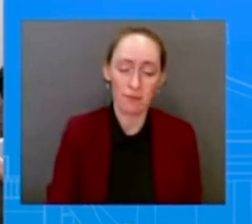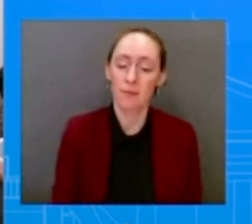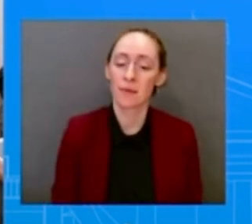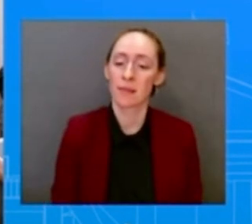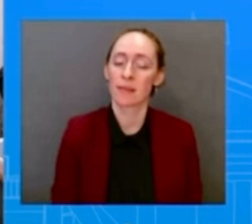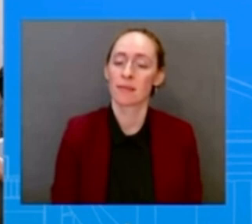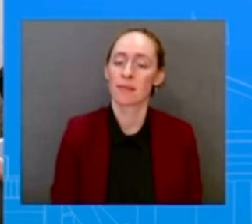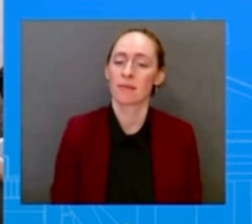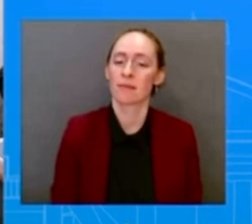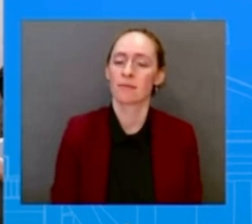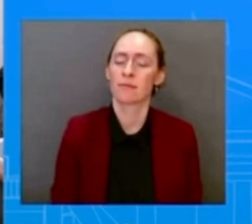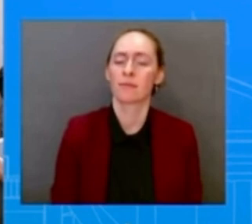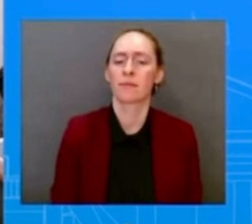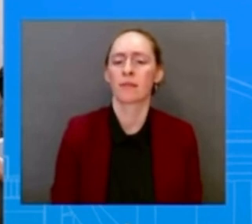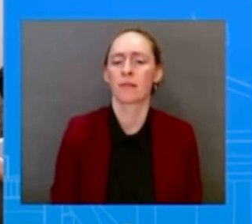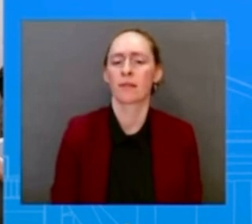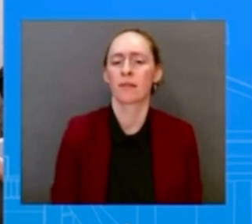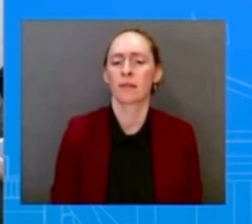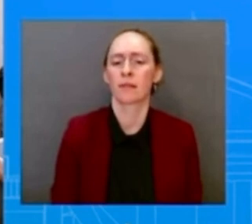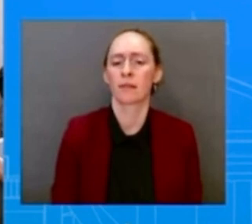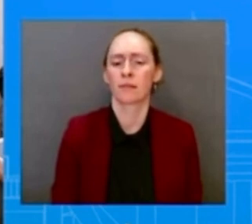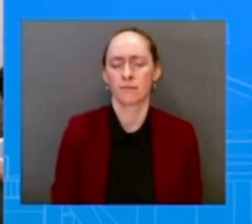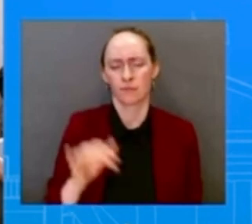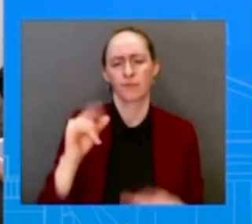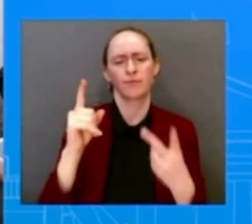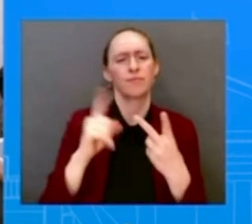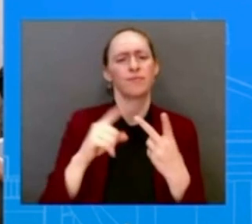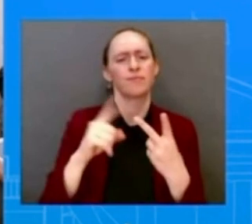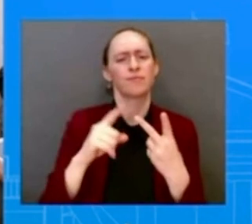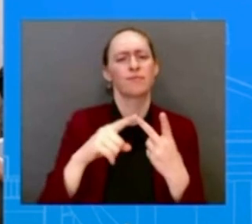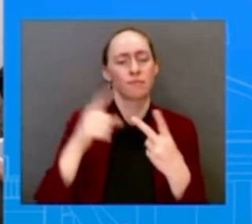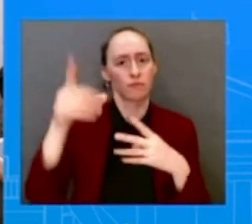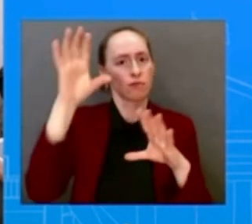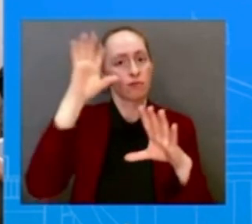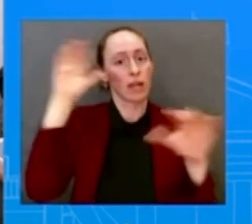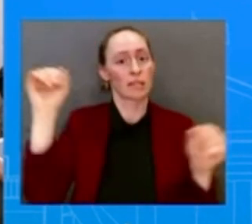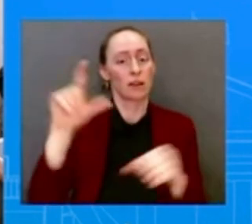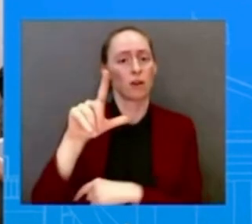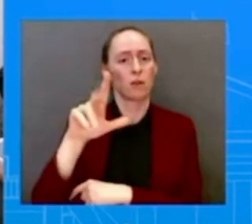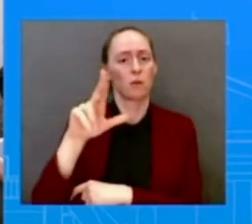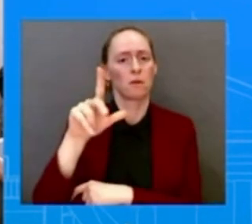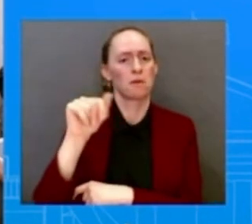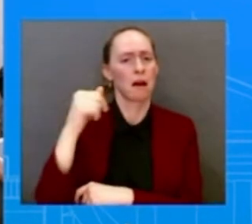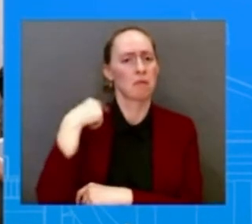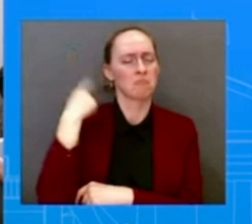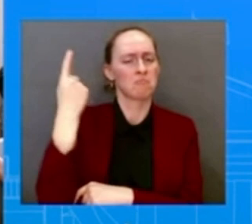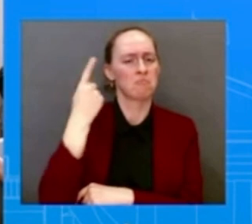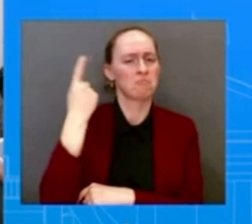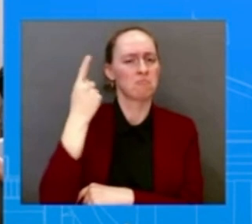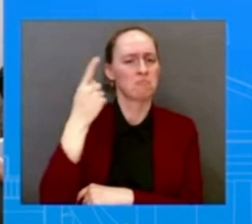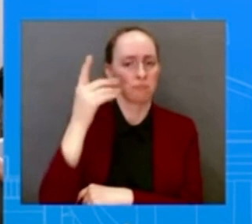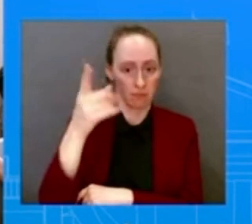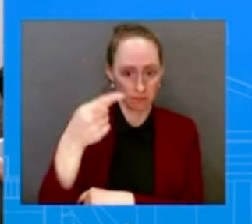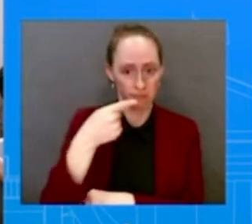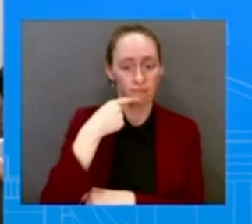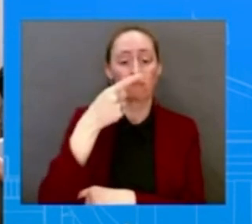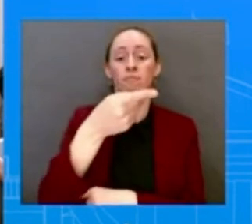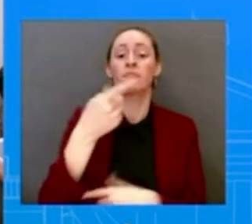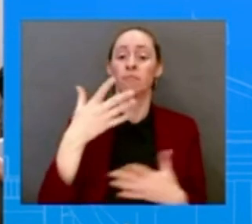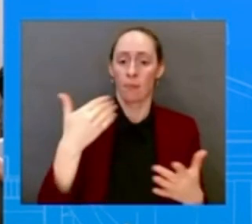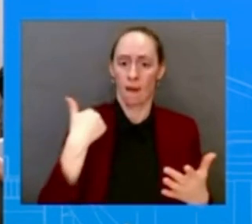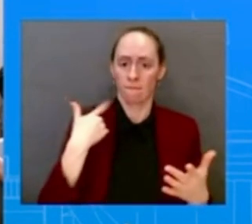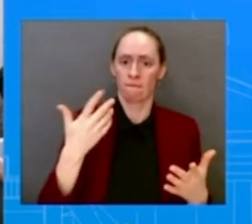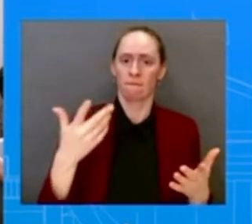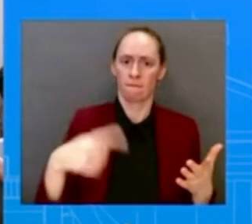visit. President Lula has said he wanted to create a group of countries, including China and India, to mediate peace between Ukraine and